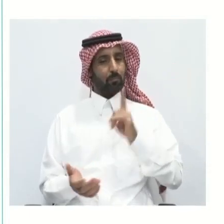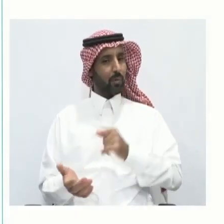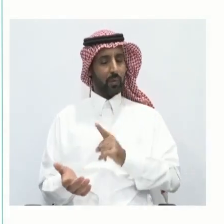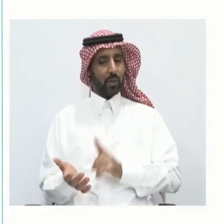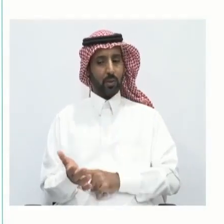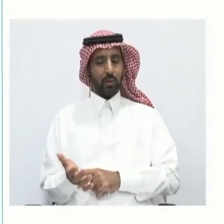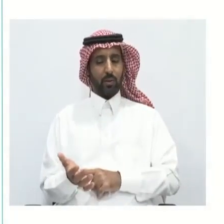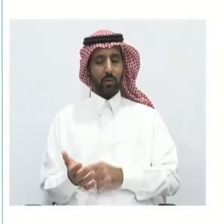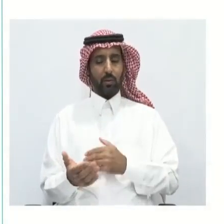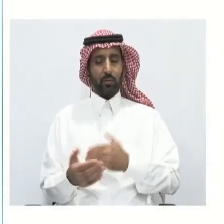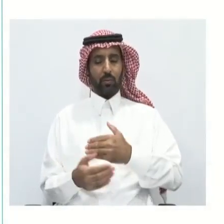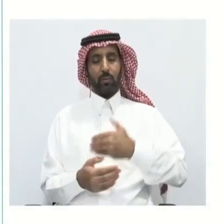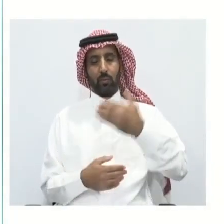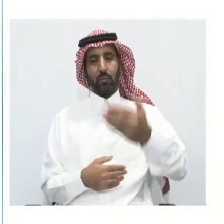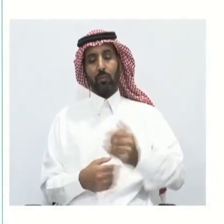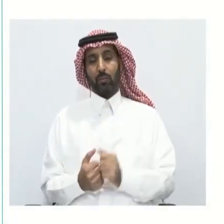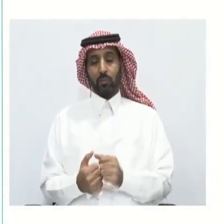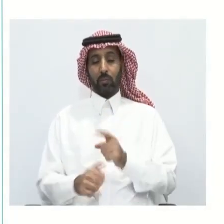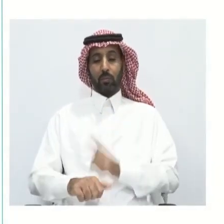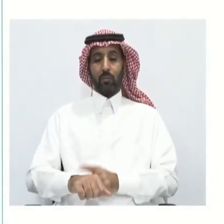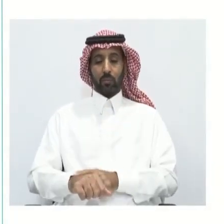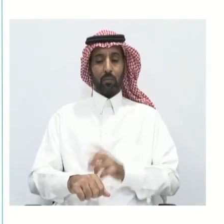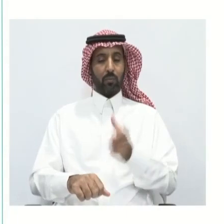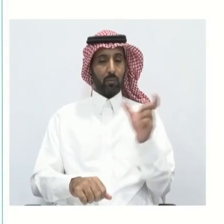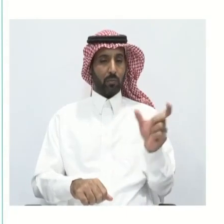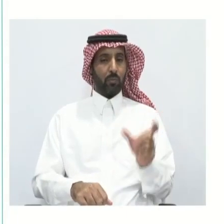plans. Time expressions for the future.